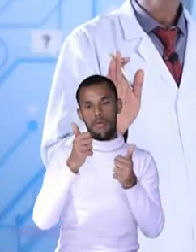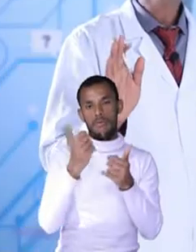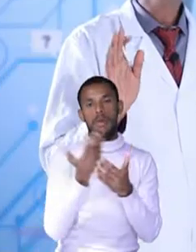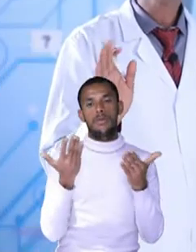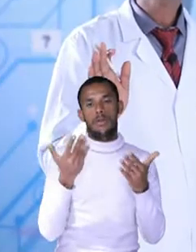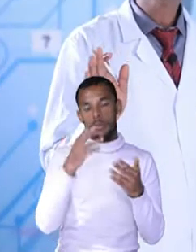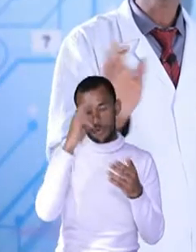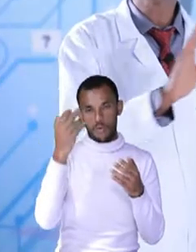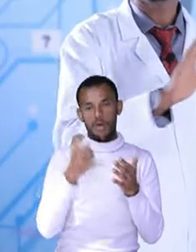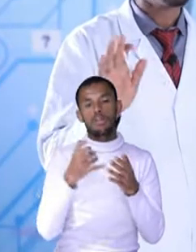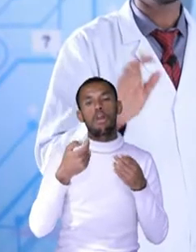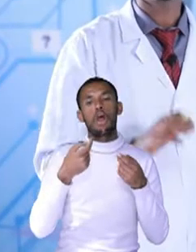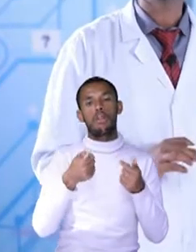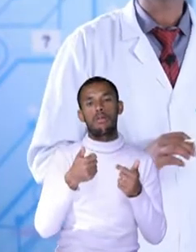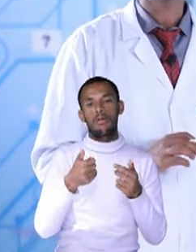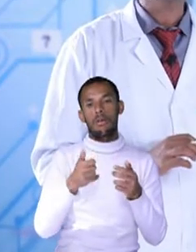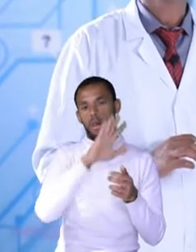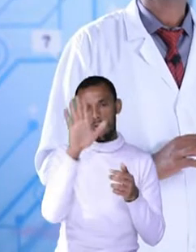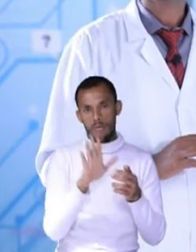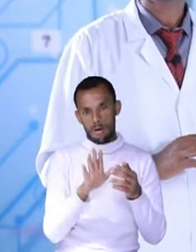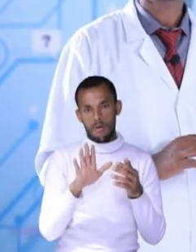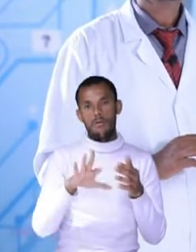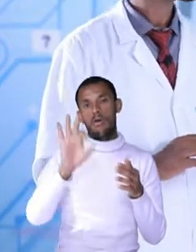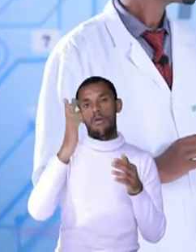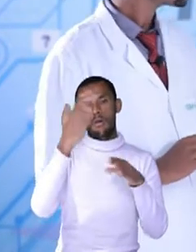reactivity, sodium never found free in nature.